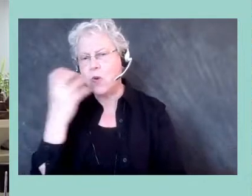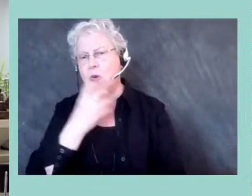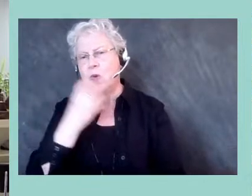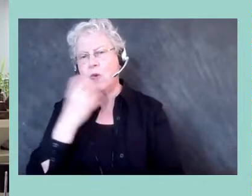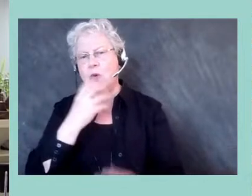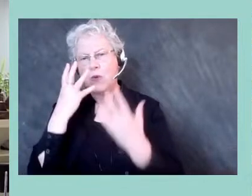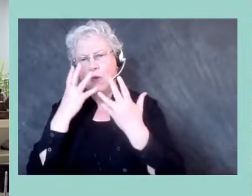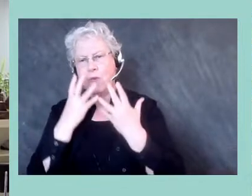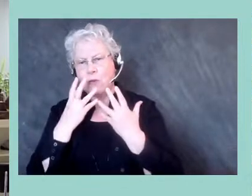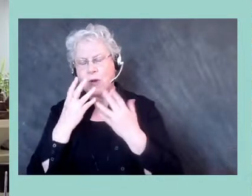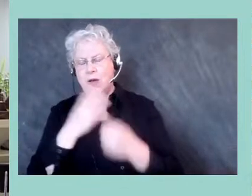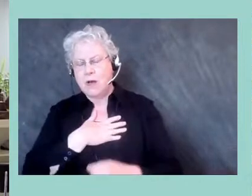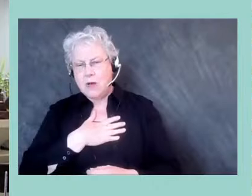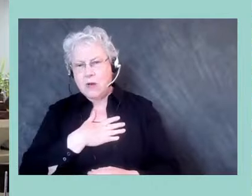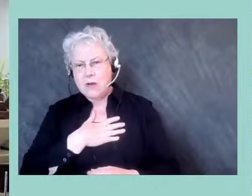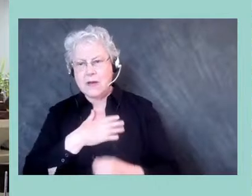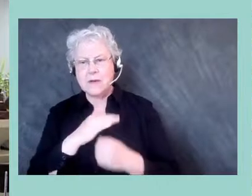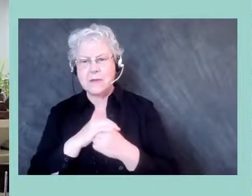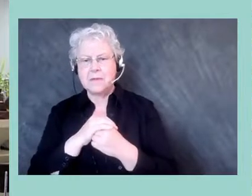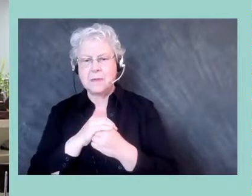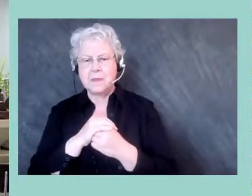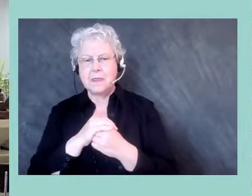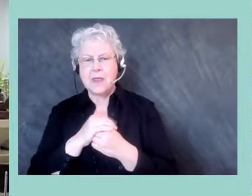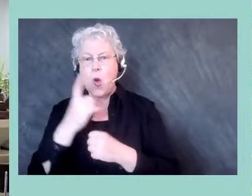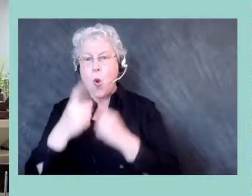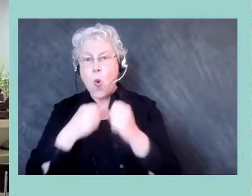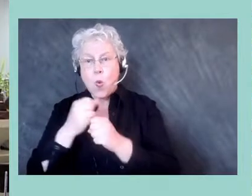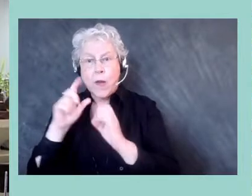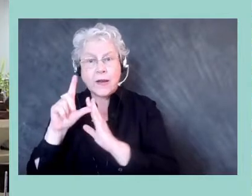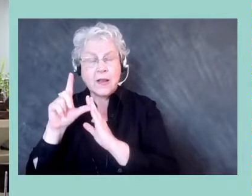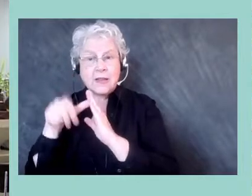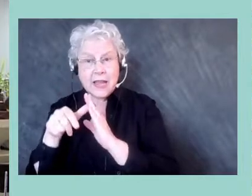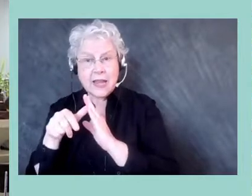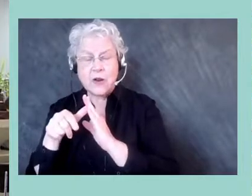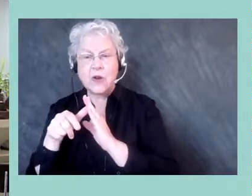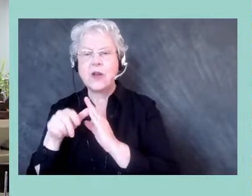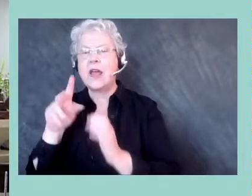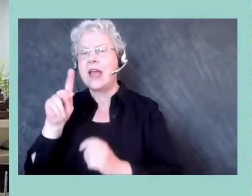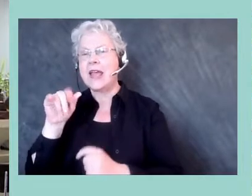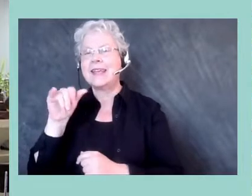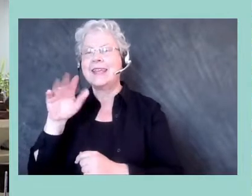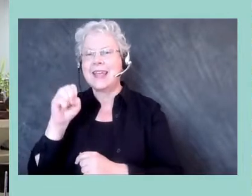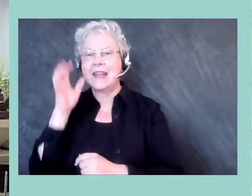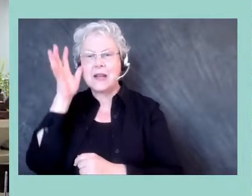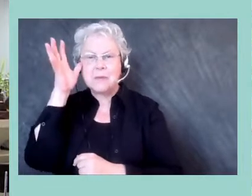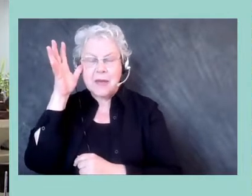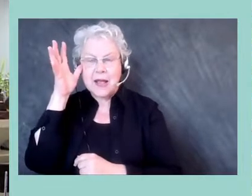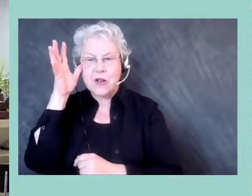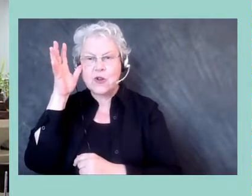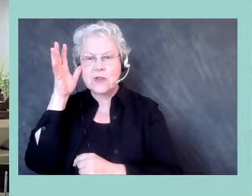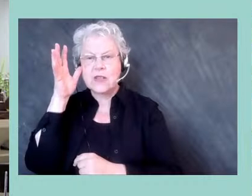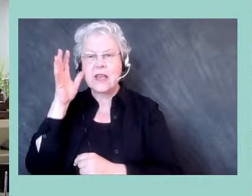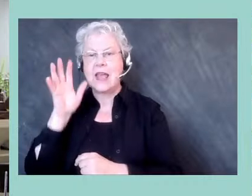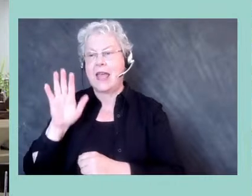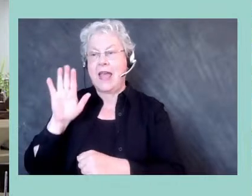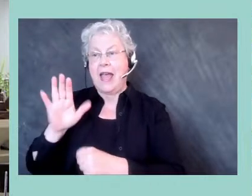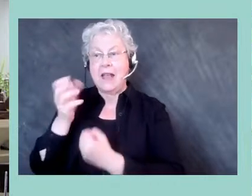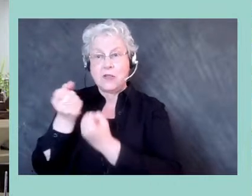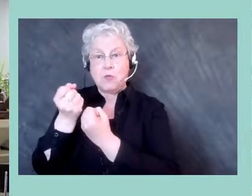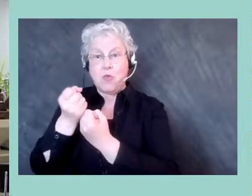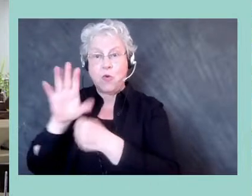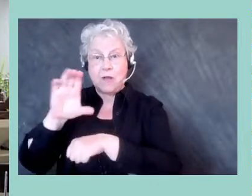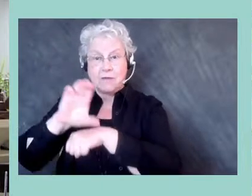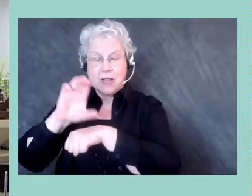Katie's parents, with the support of Mount Vernon Unitarian Church, the Joseph Priestley District, and other generous